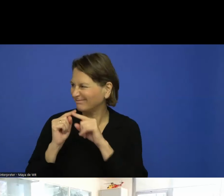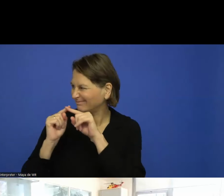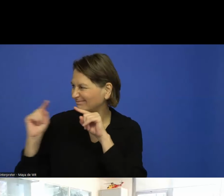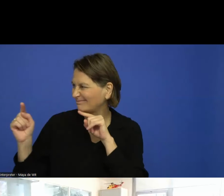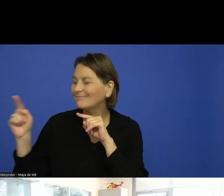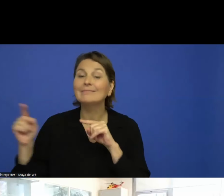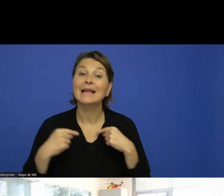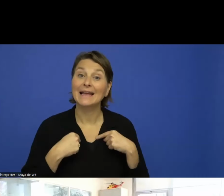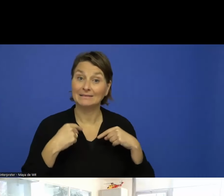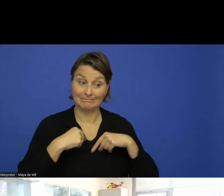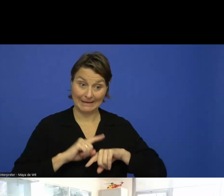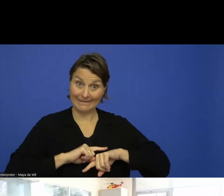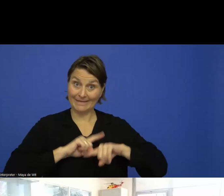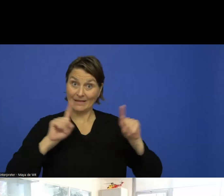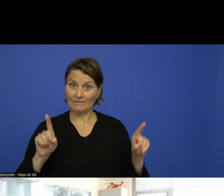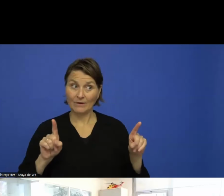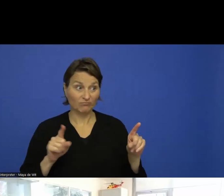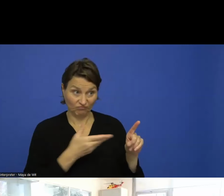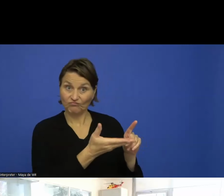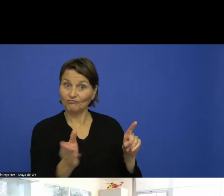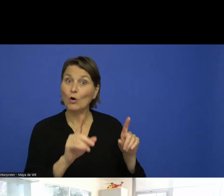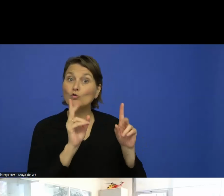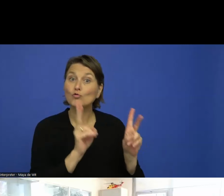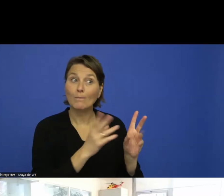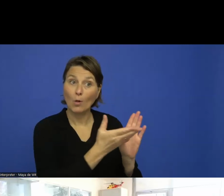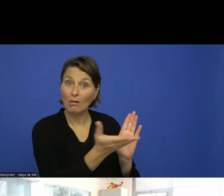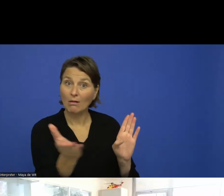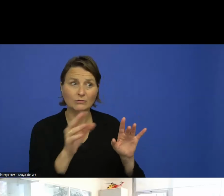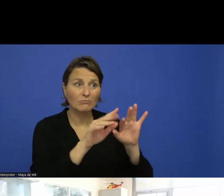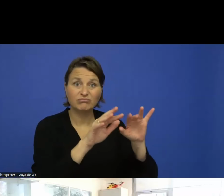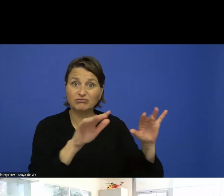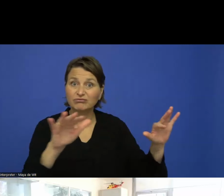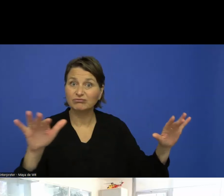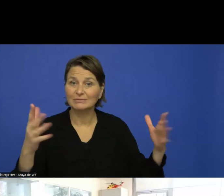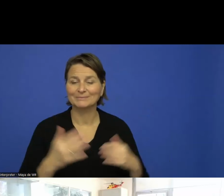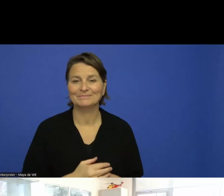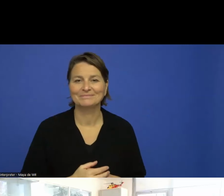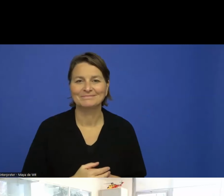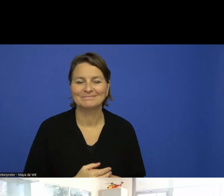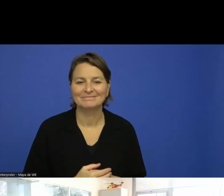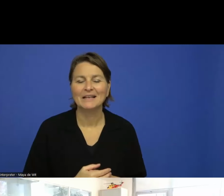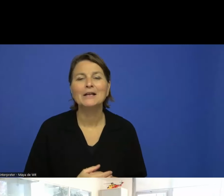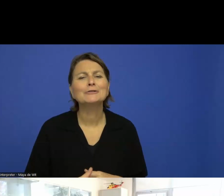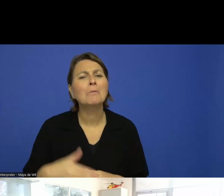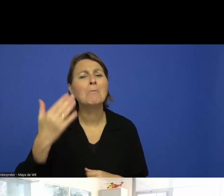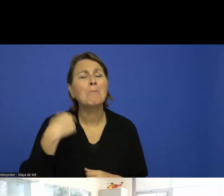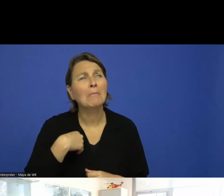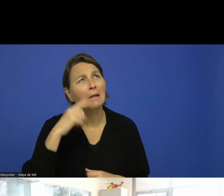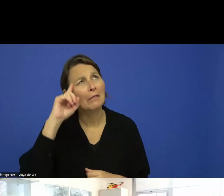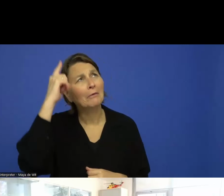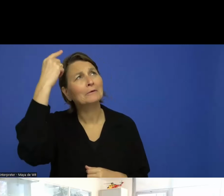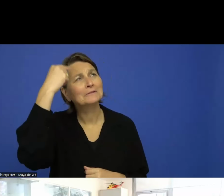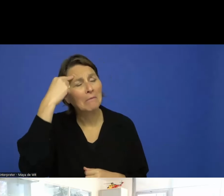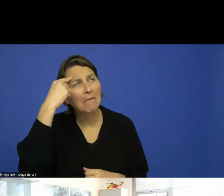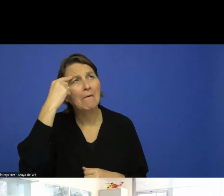looking at diversity across the whole population. And initially, and I think rather naively, we focused on